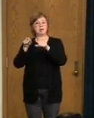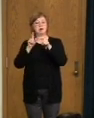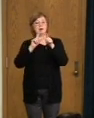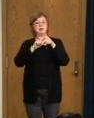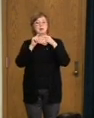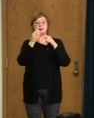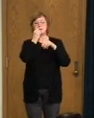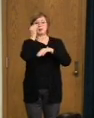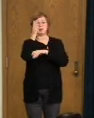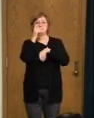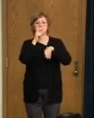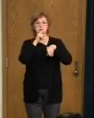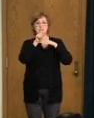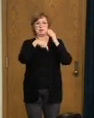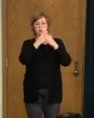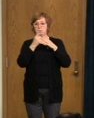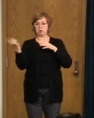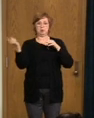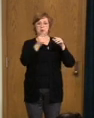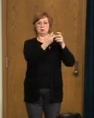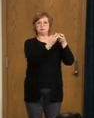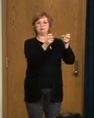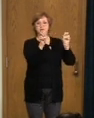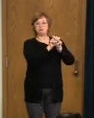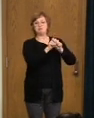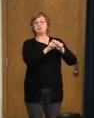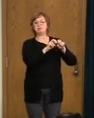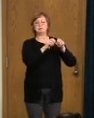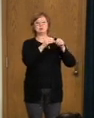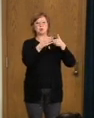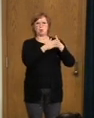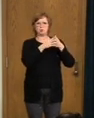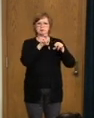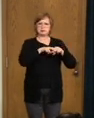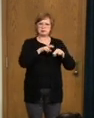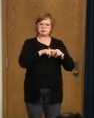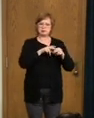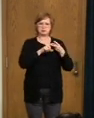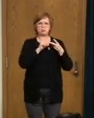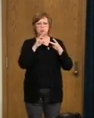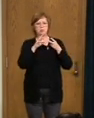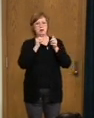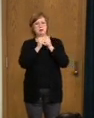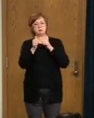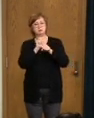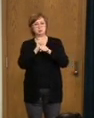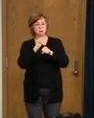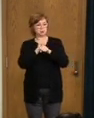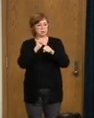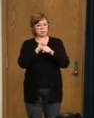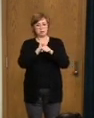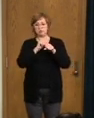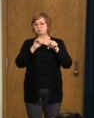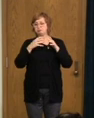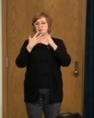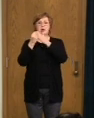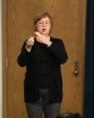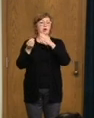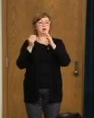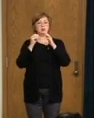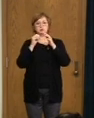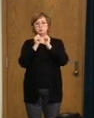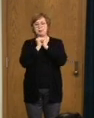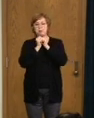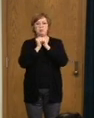work, and aren't practicing physical distancing, maybe sharing a meal or a meeting or a meal, and not in a